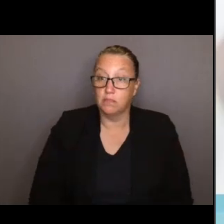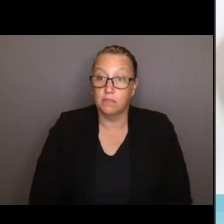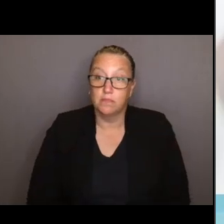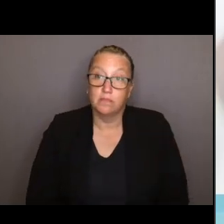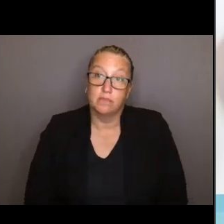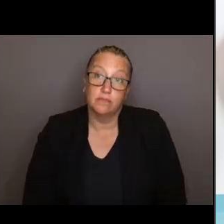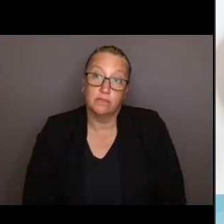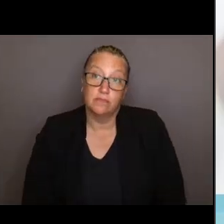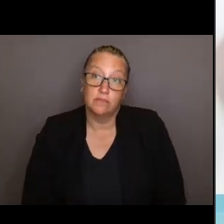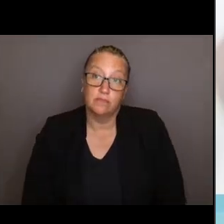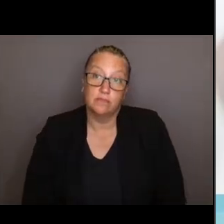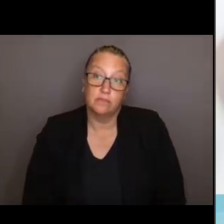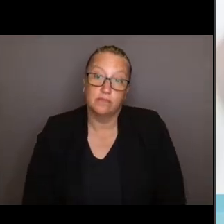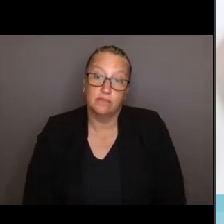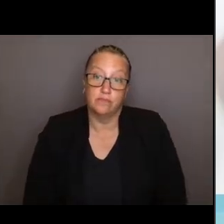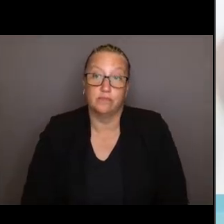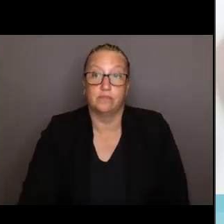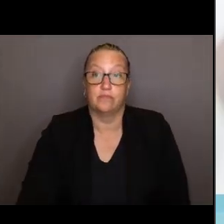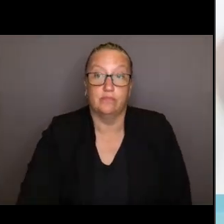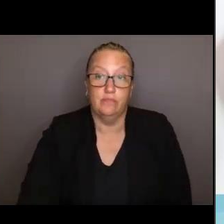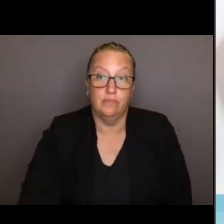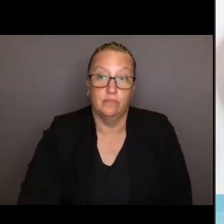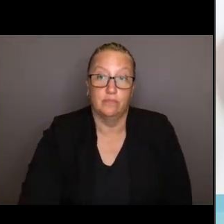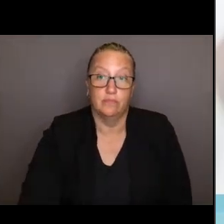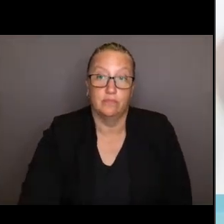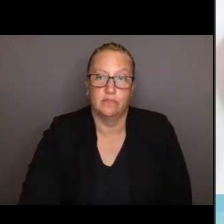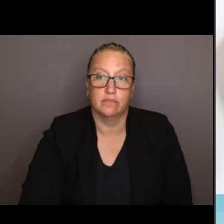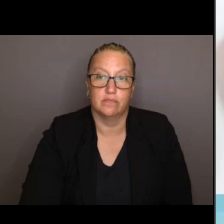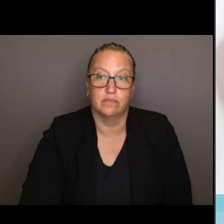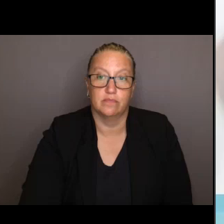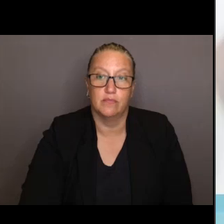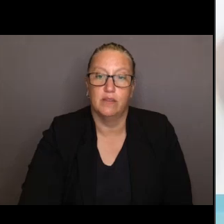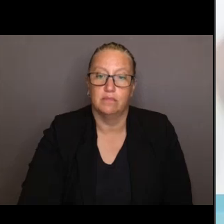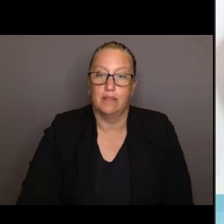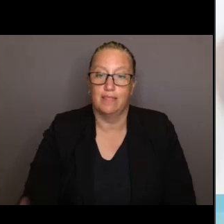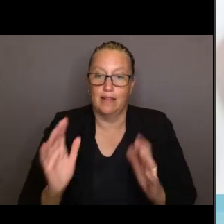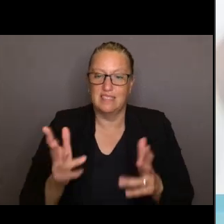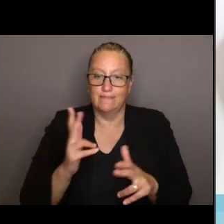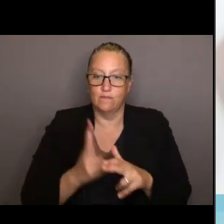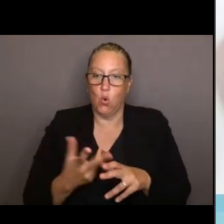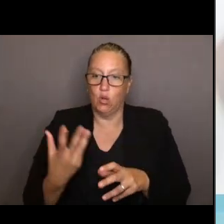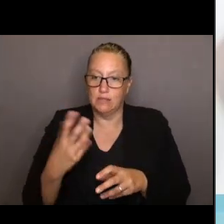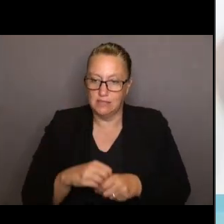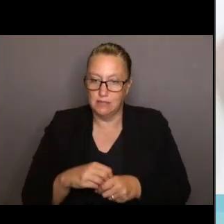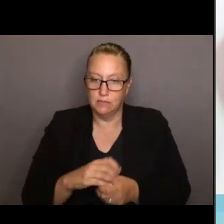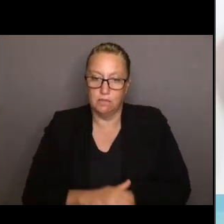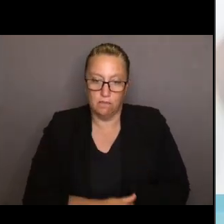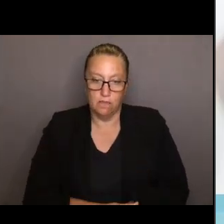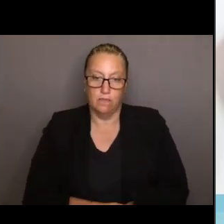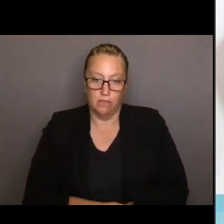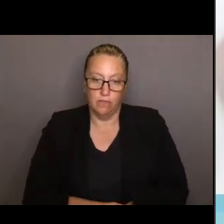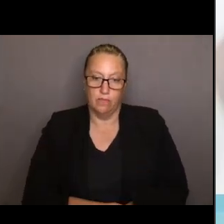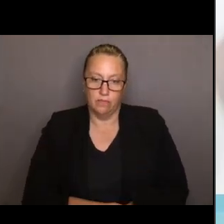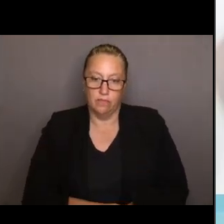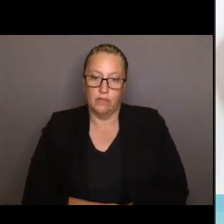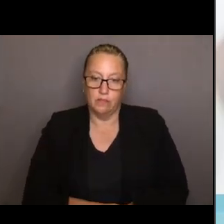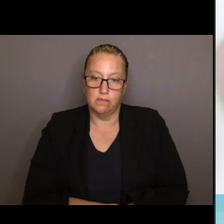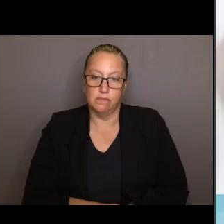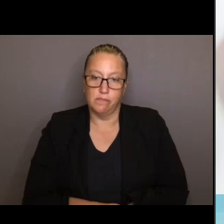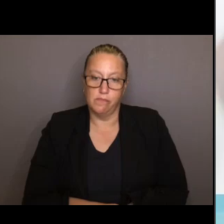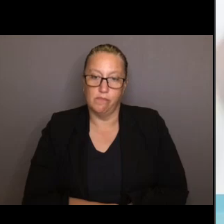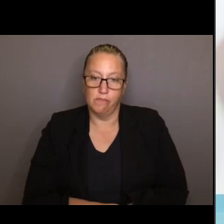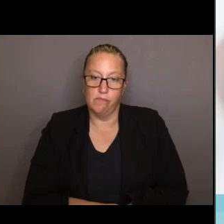to ask about presenters. That's pretty much all of our content today. So if nothing comes through in the next couple